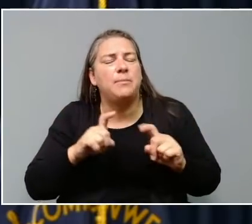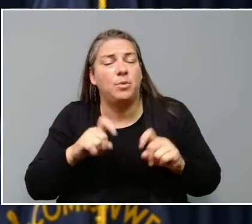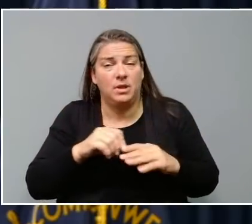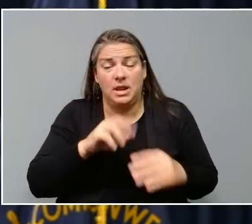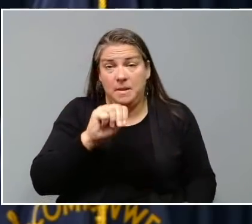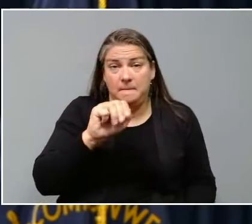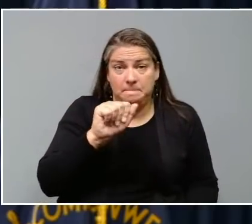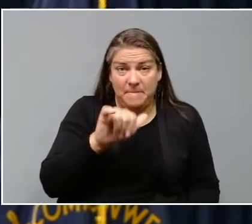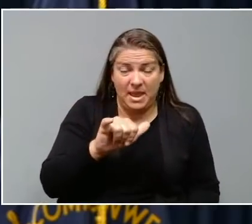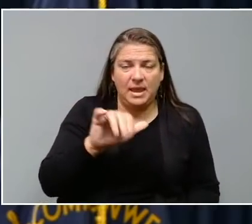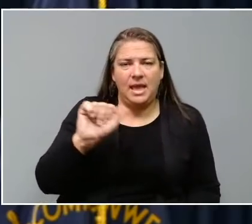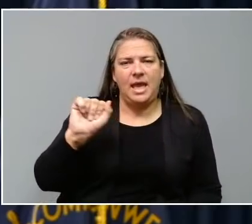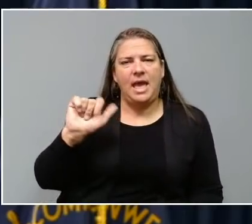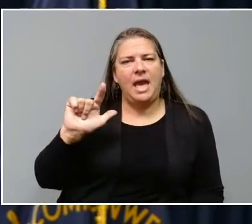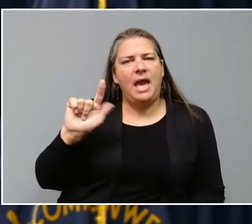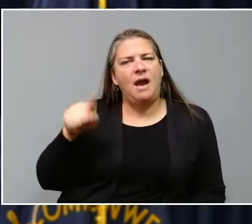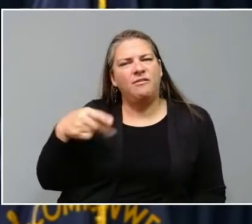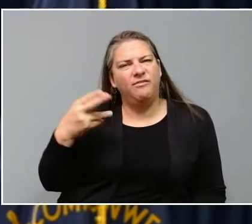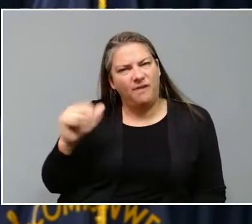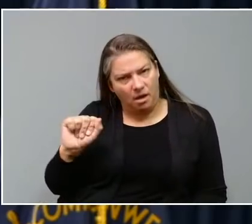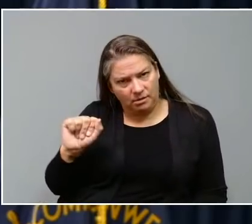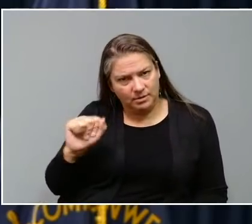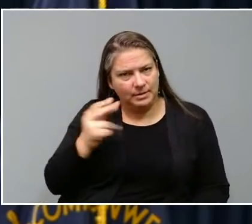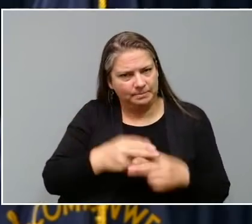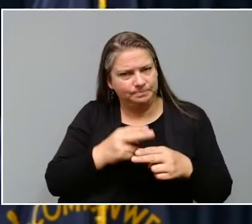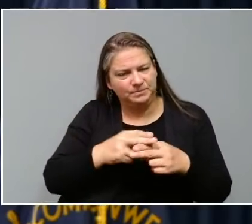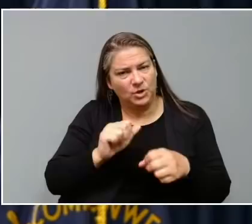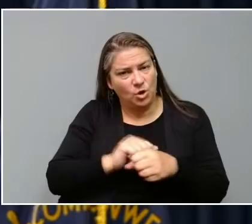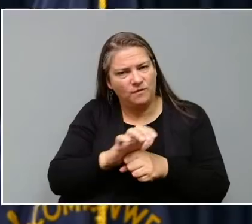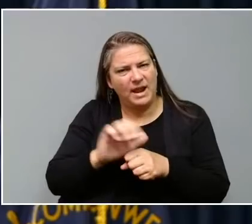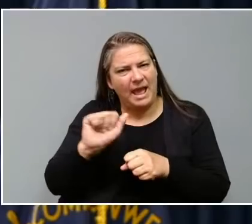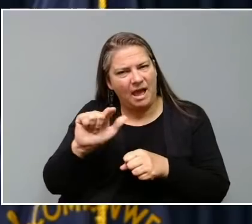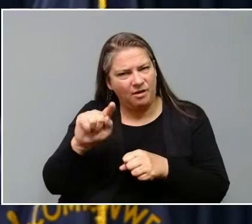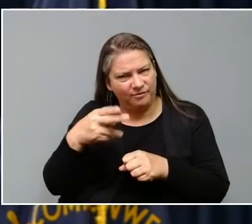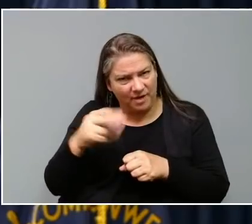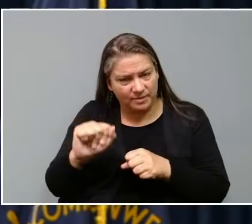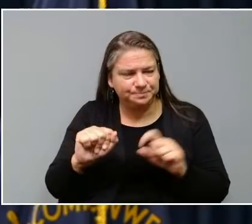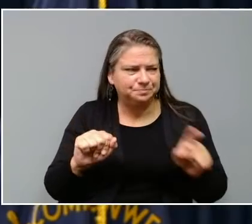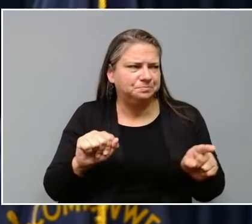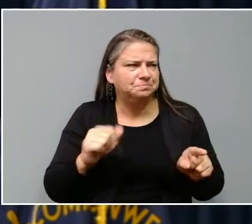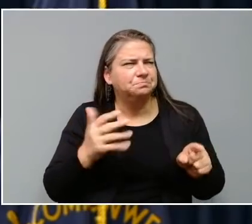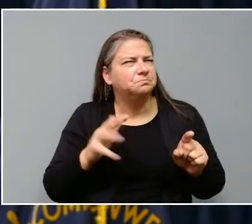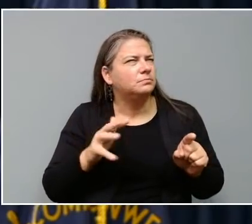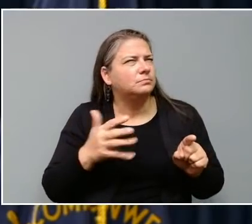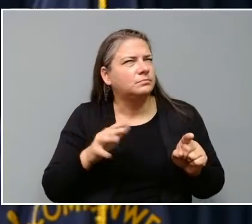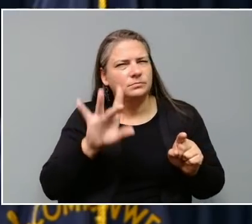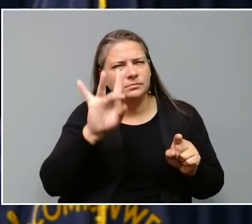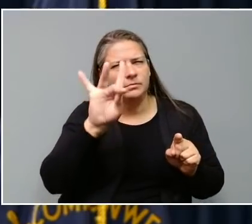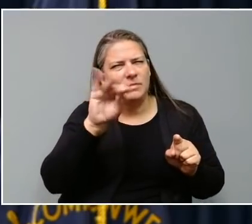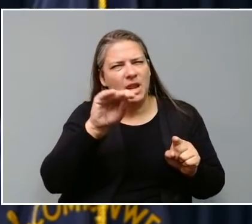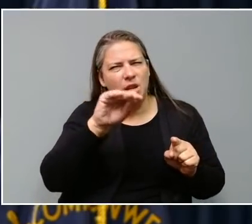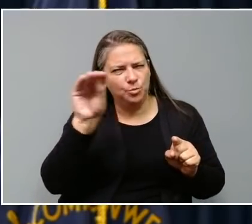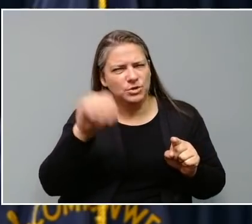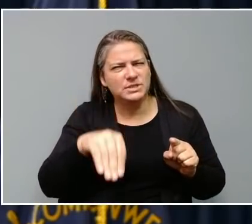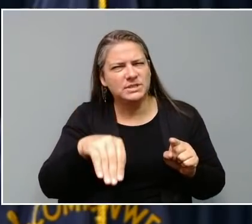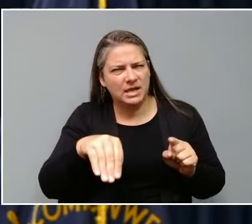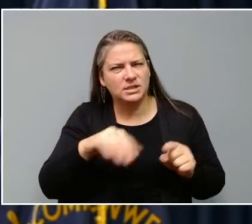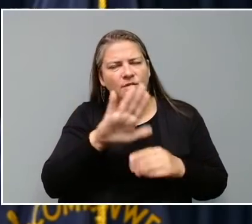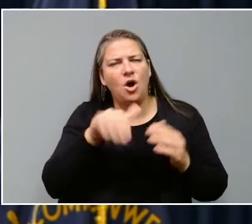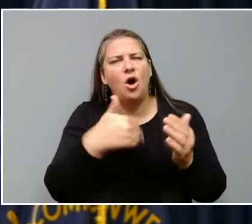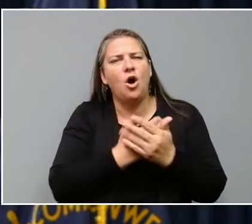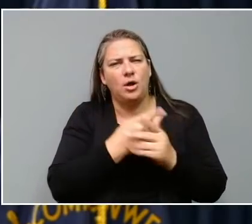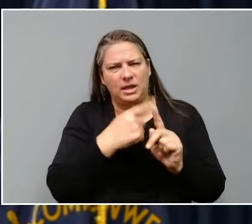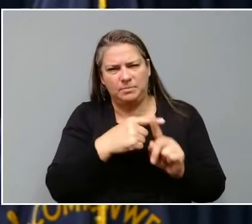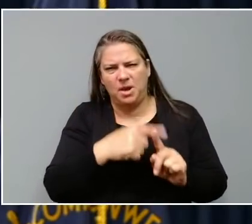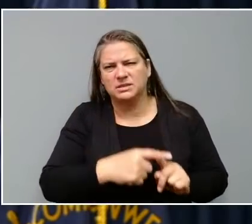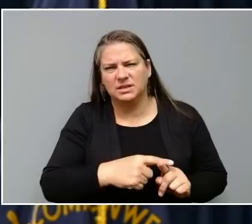the Alpha variant and how it made up just about everything. It was making up, about 80% of all cases. That's what we were